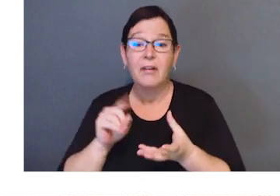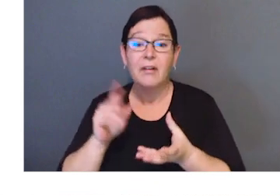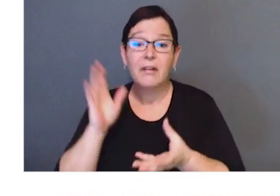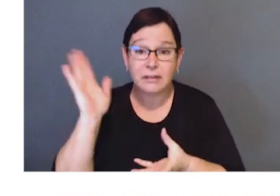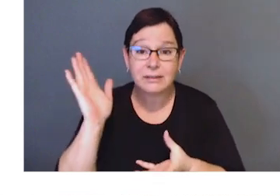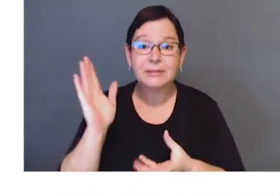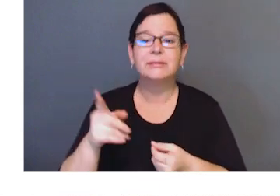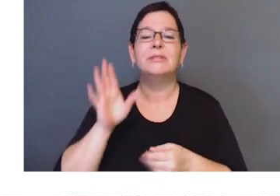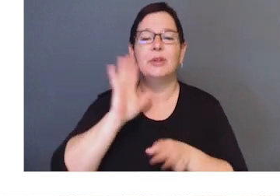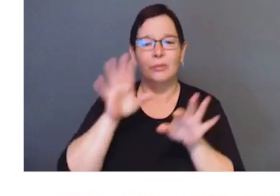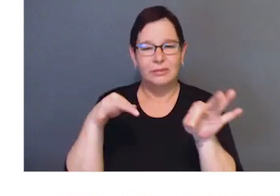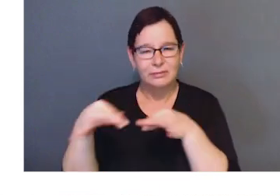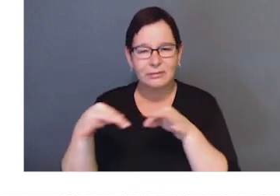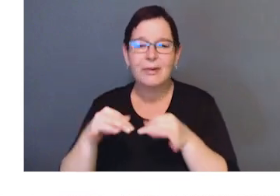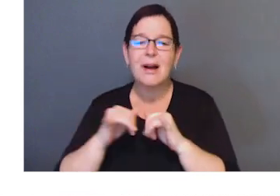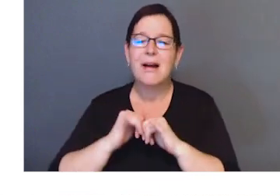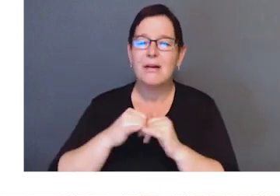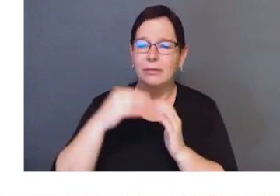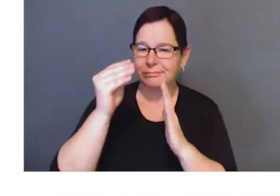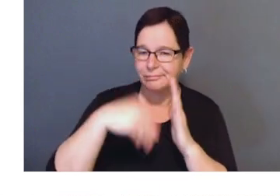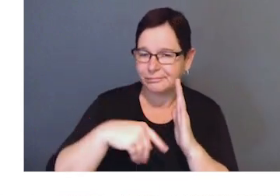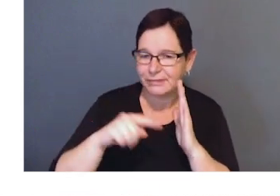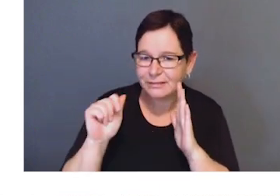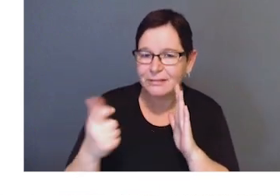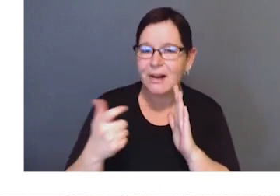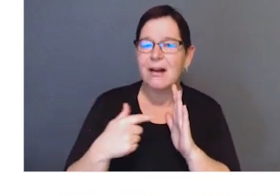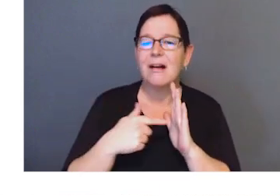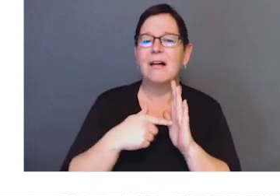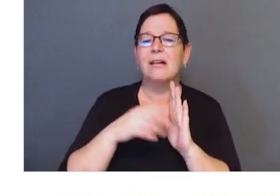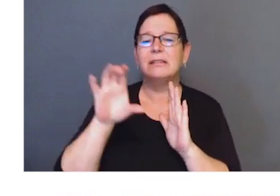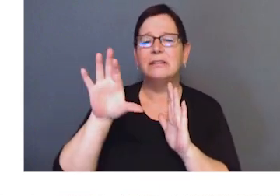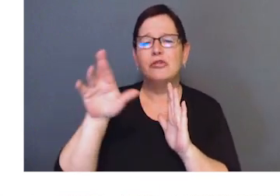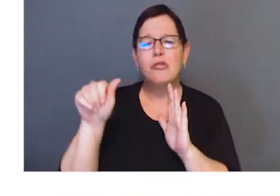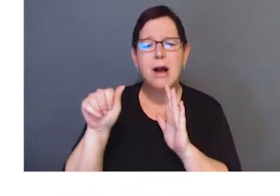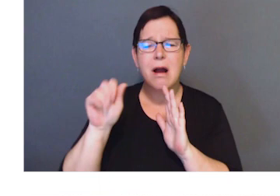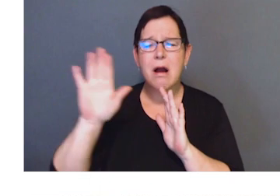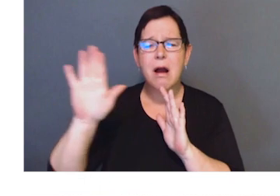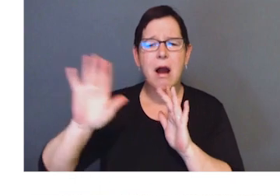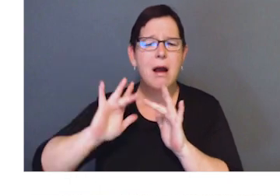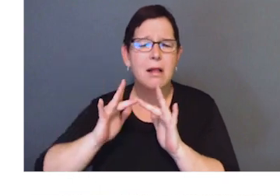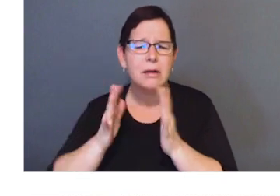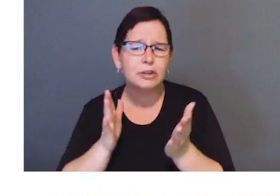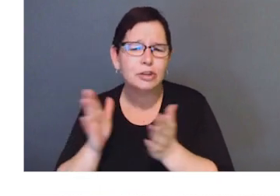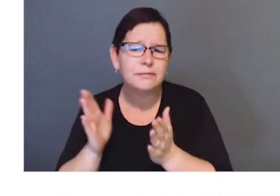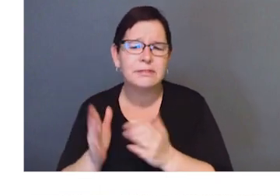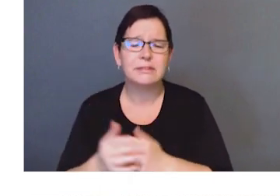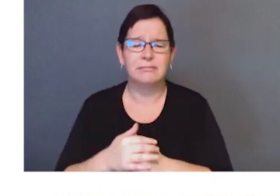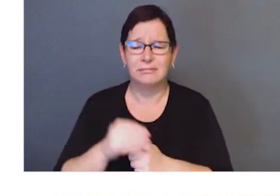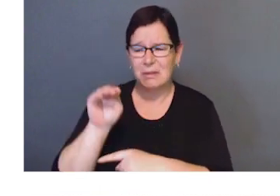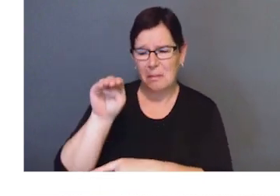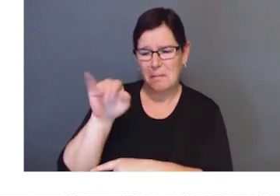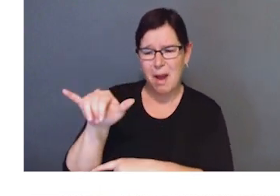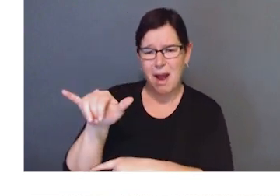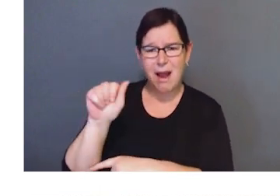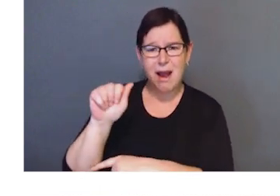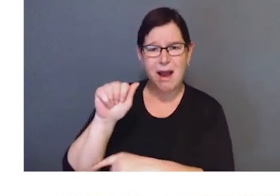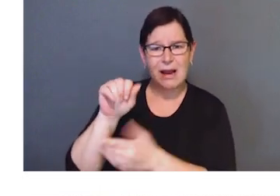services like My Account, and giving you tools to protect yourself from scams.